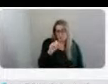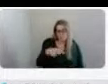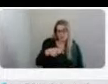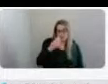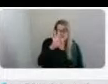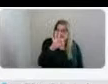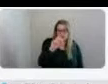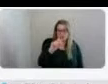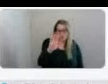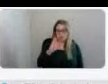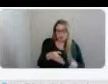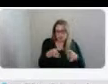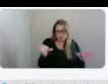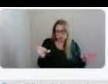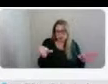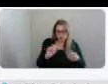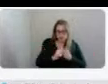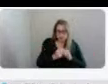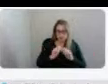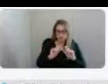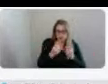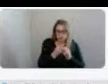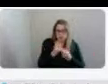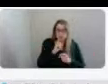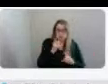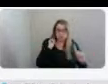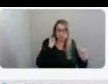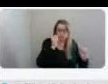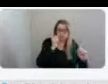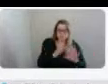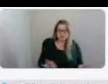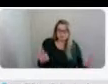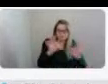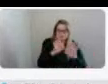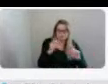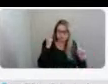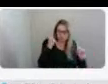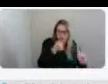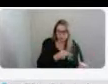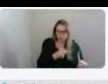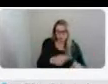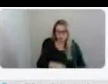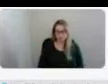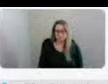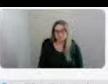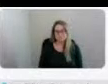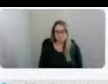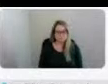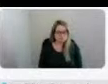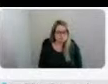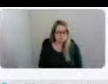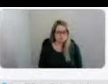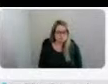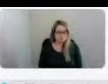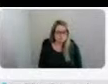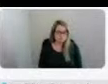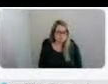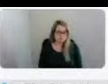general for competitive districts as one of the key issues after federal laws are accomplished thank you